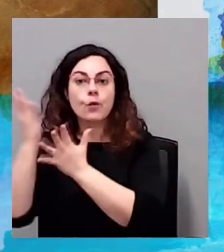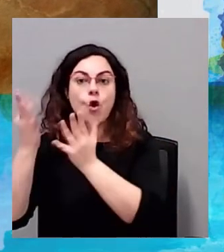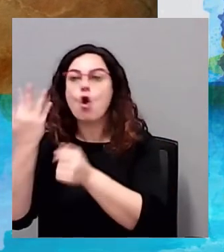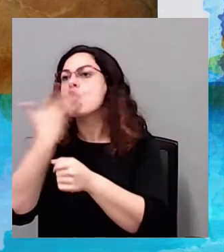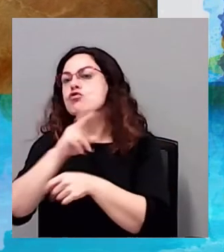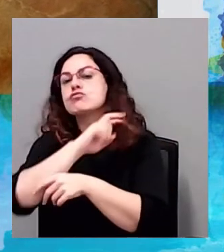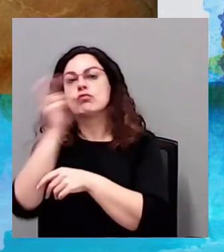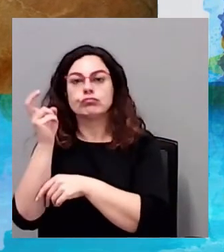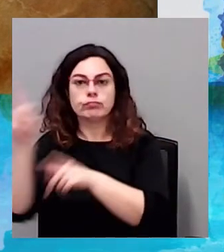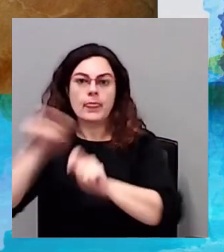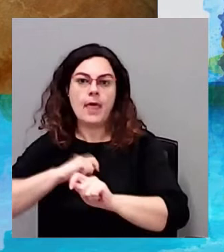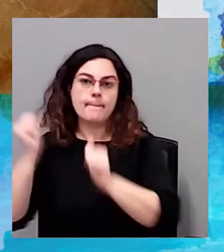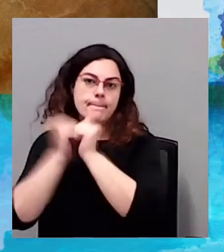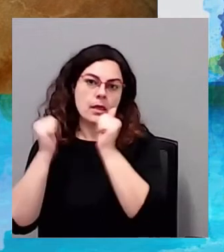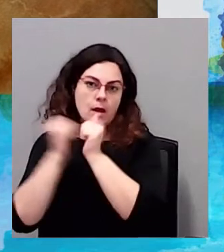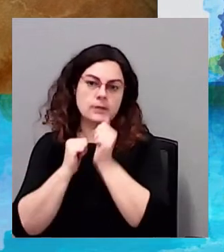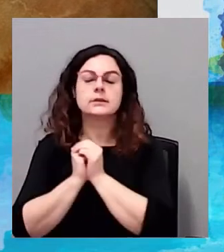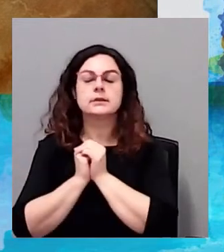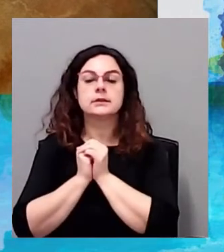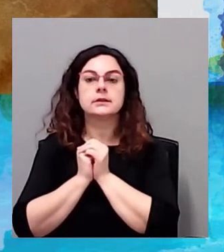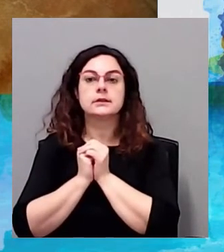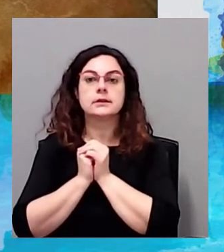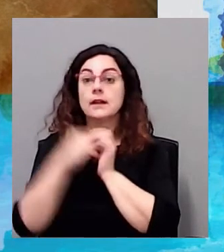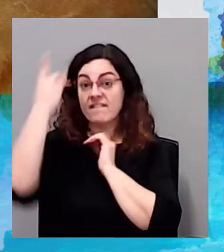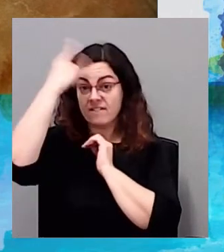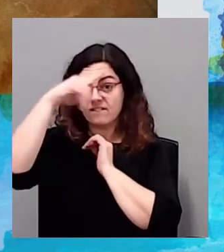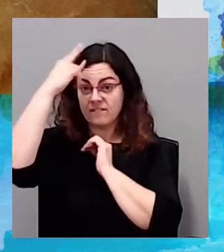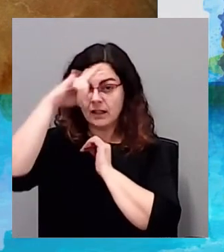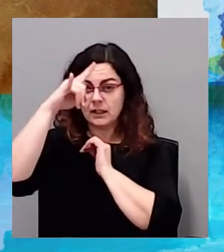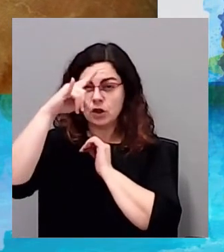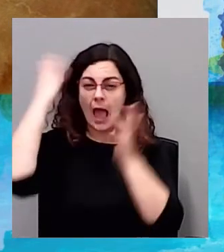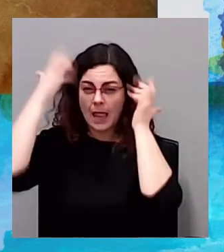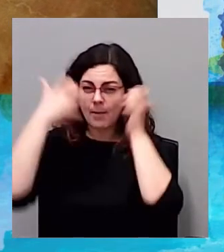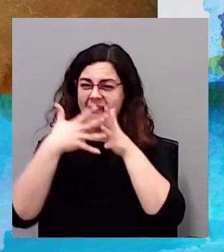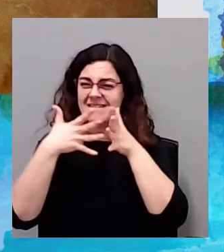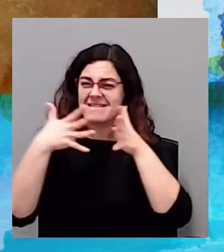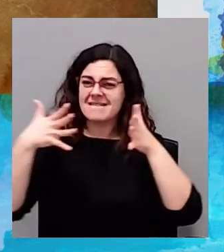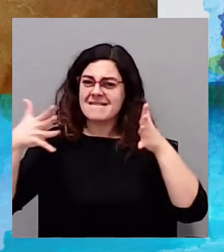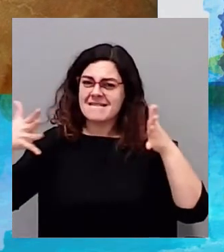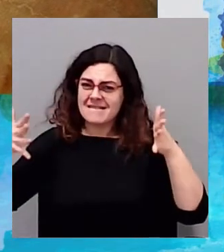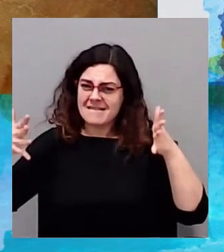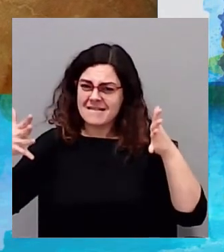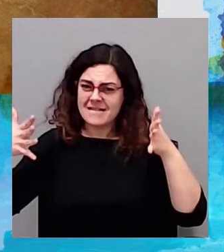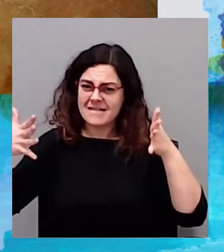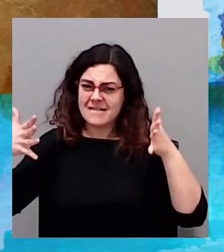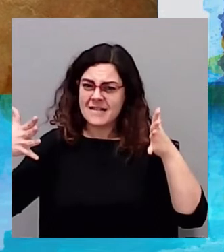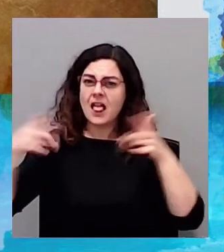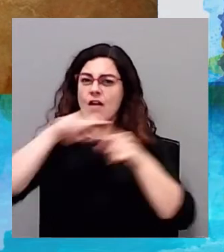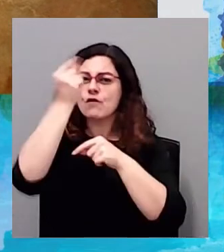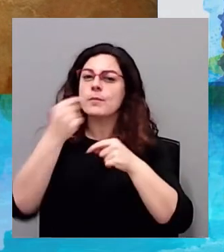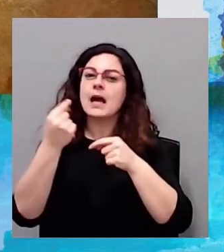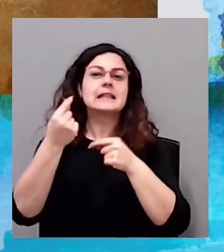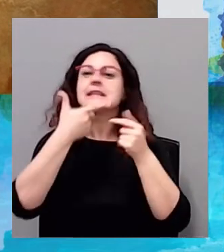coal, from stone, from the dirt, and the bison is a large animal.